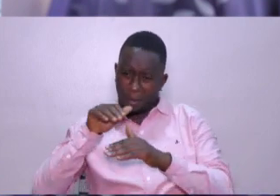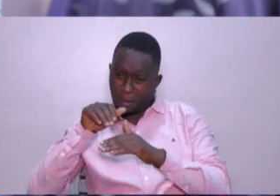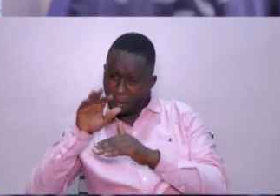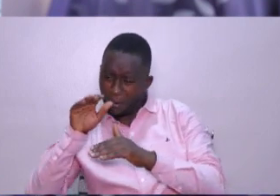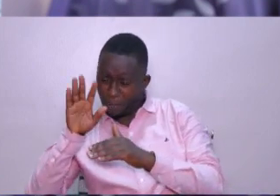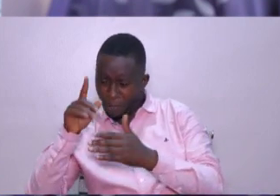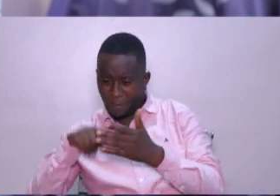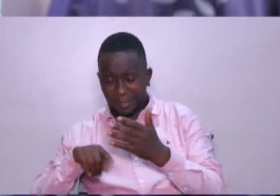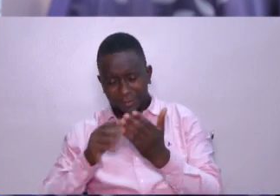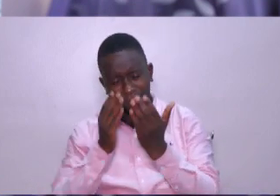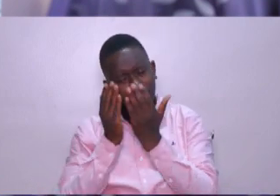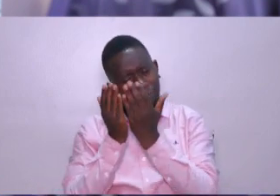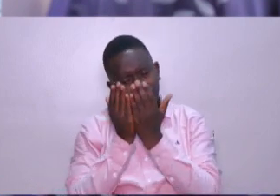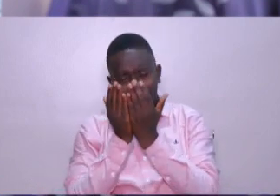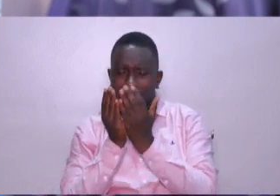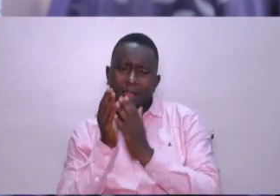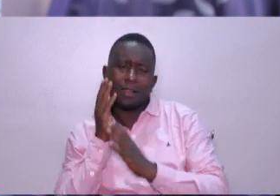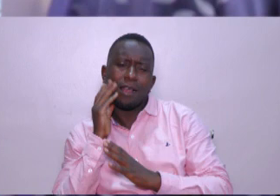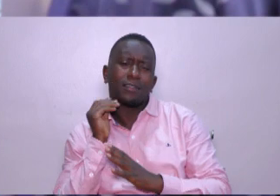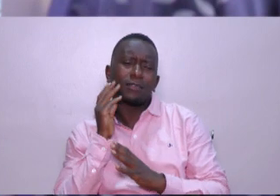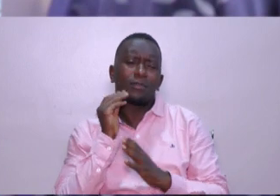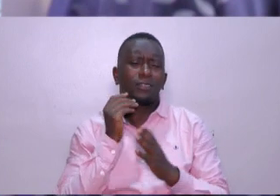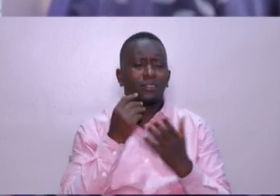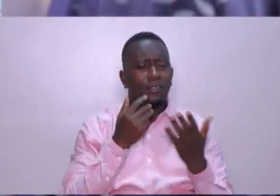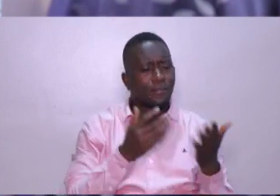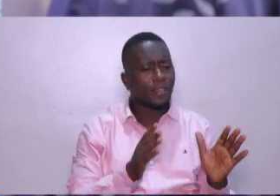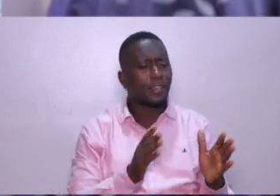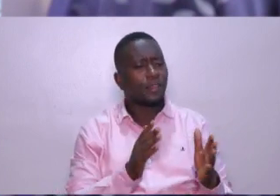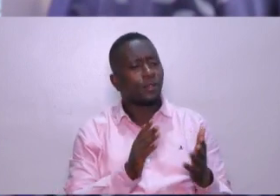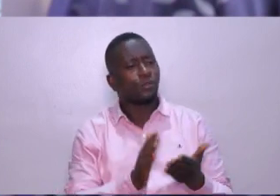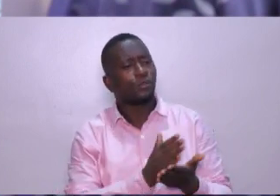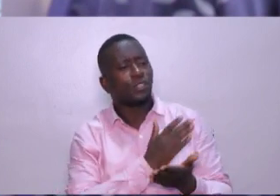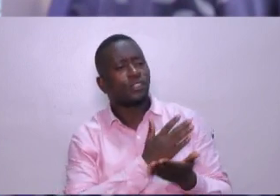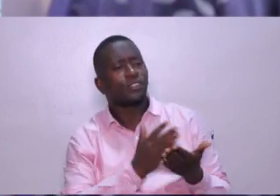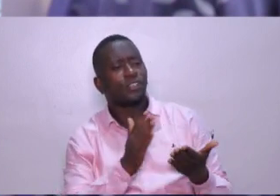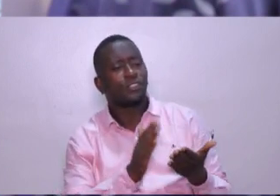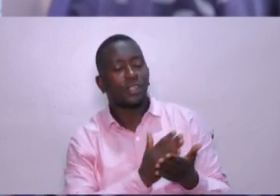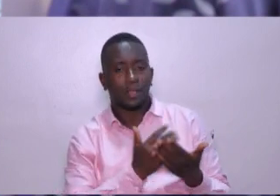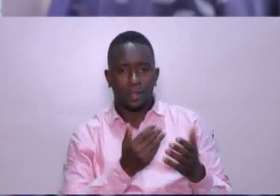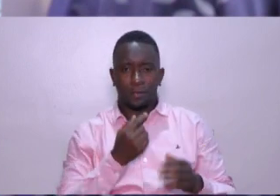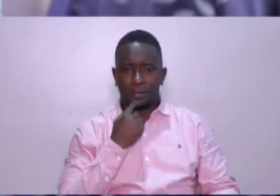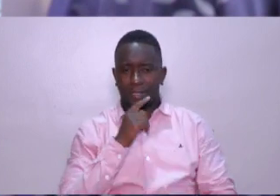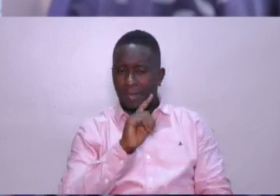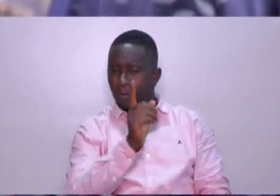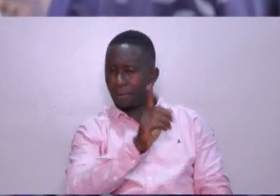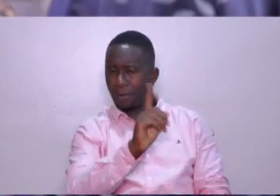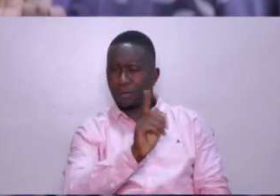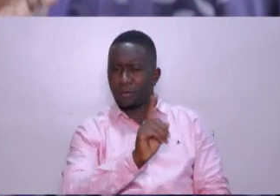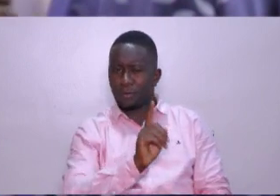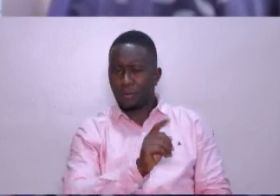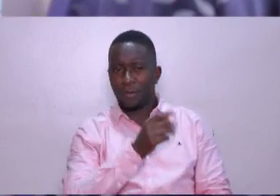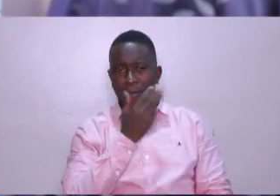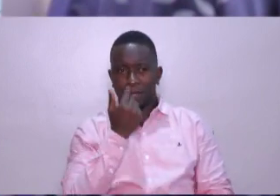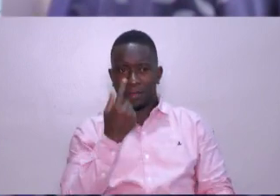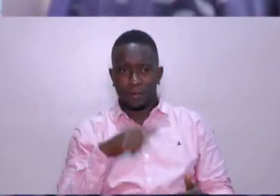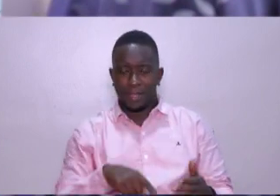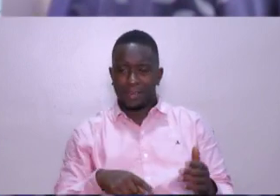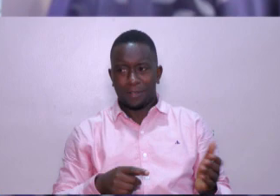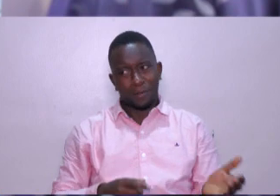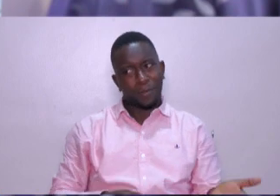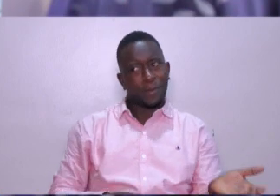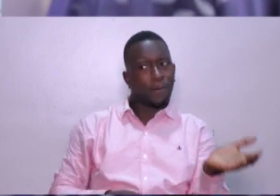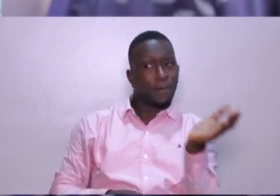more experience gained, we again said no. We have to again go back